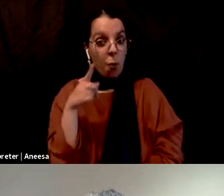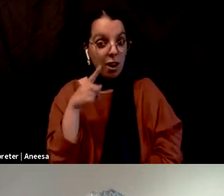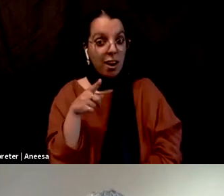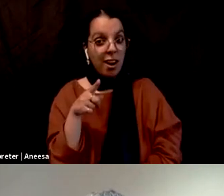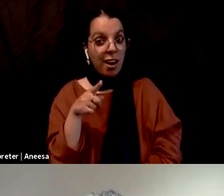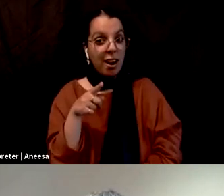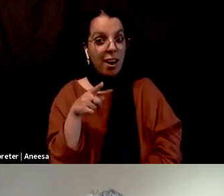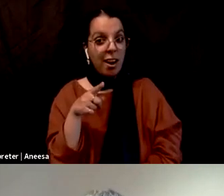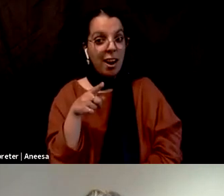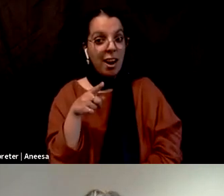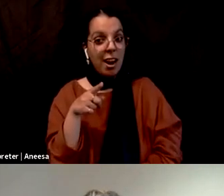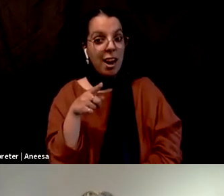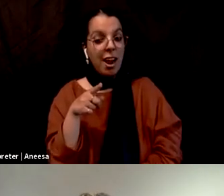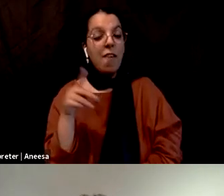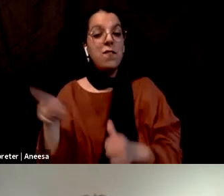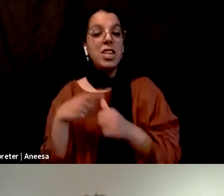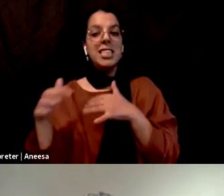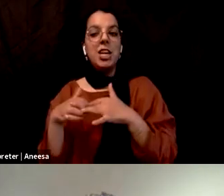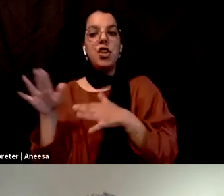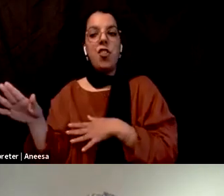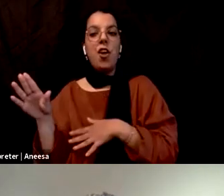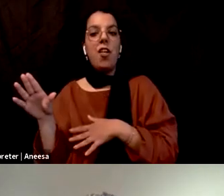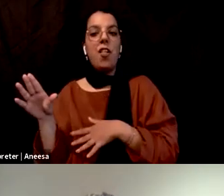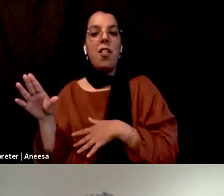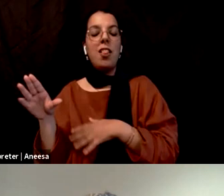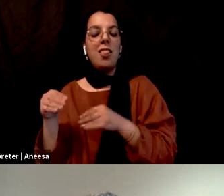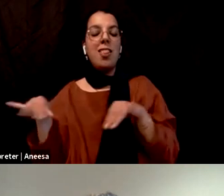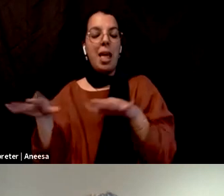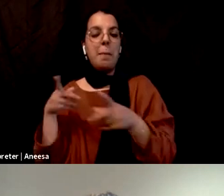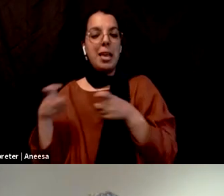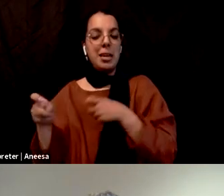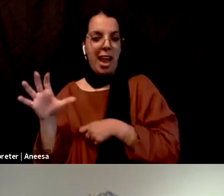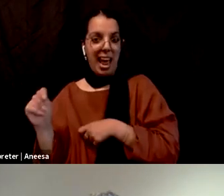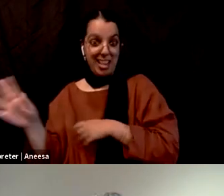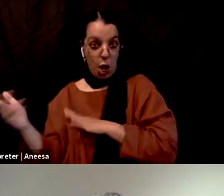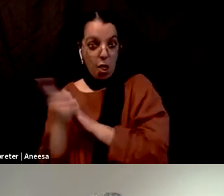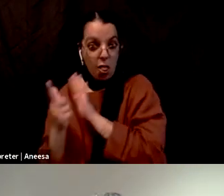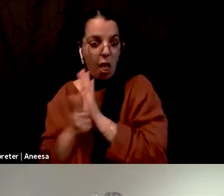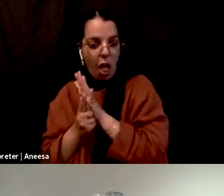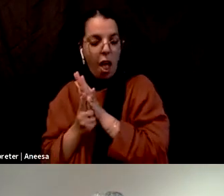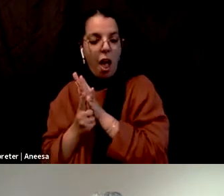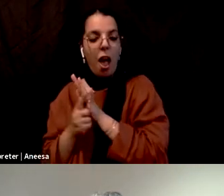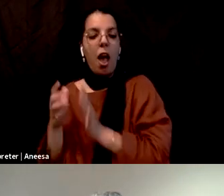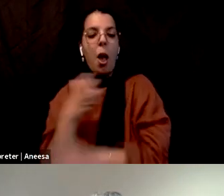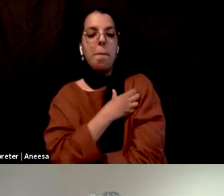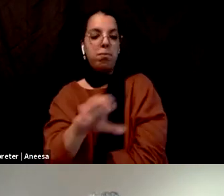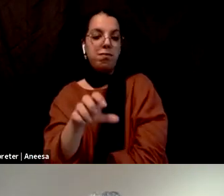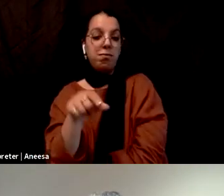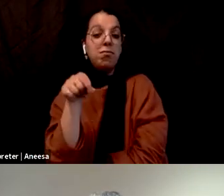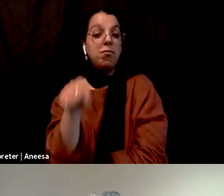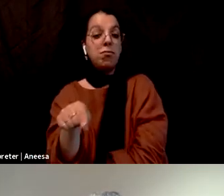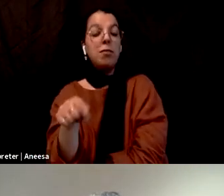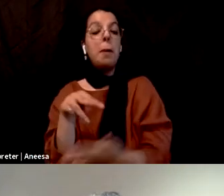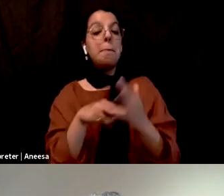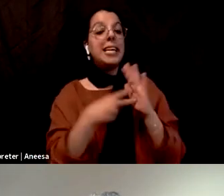Lands Management Act legislation. And so what it does is it basically enables self-governance